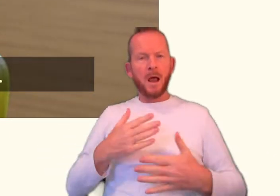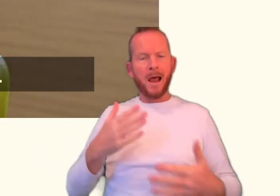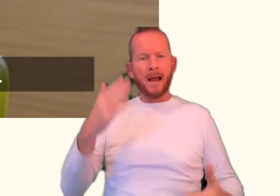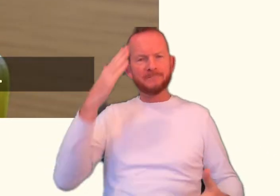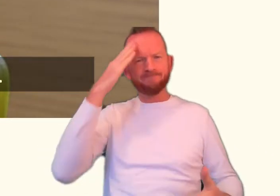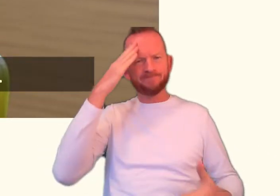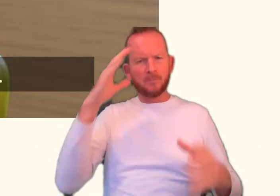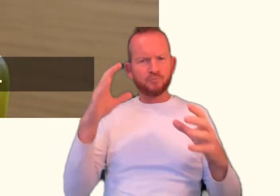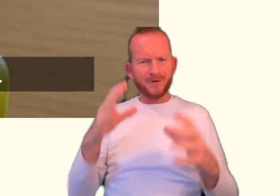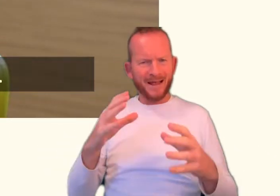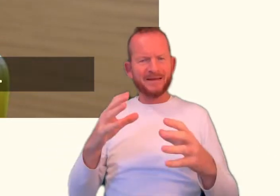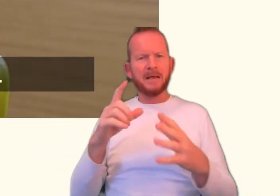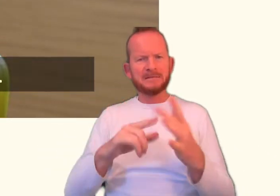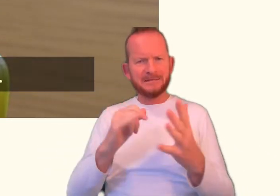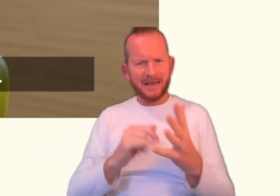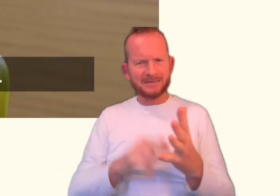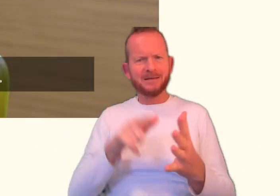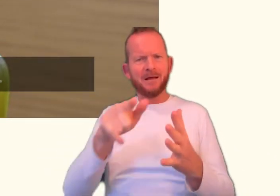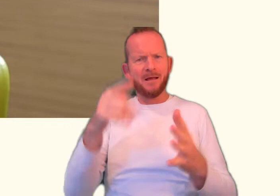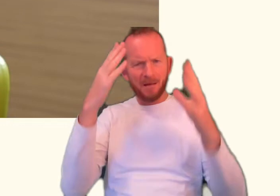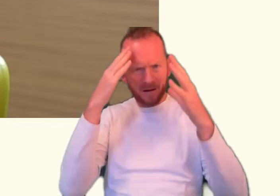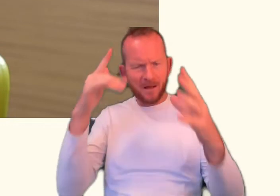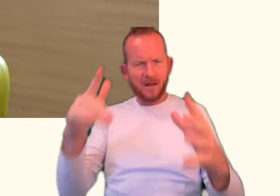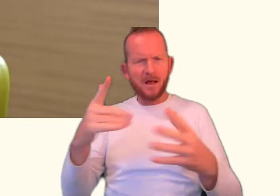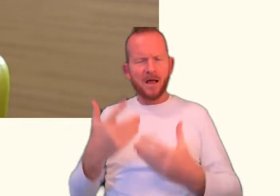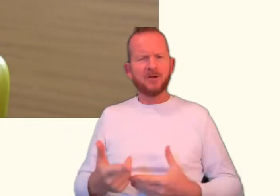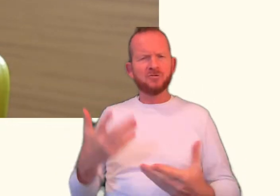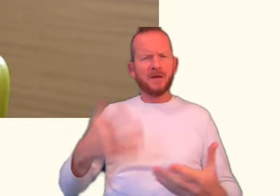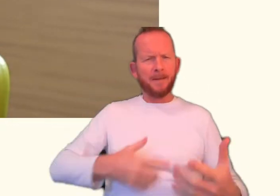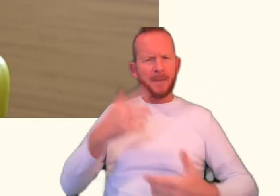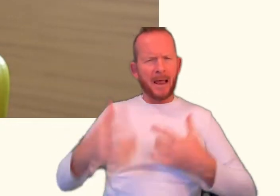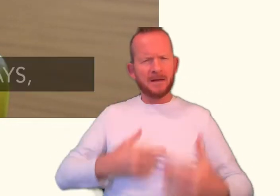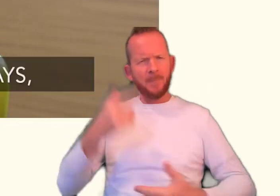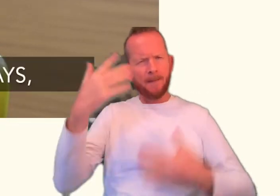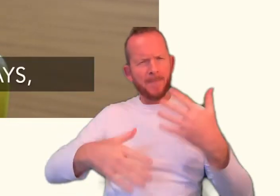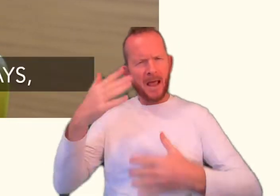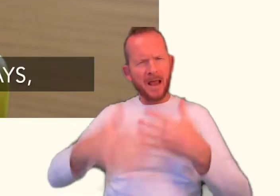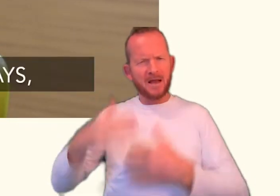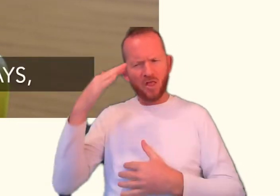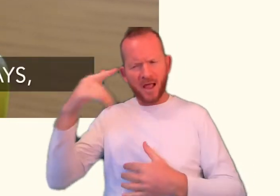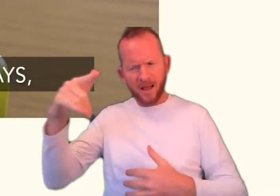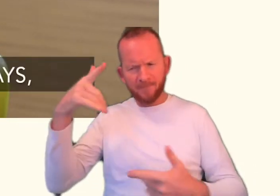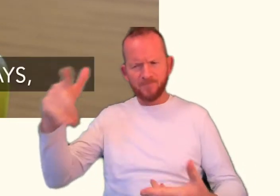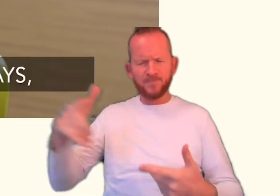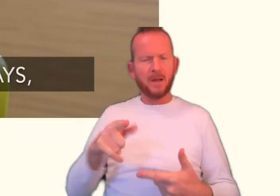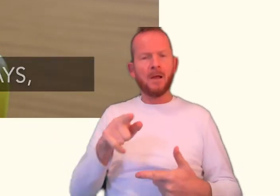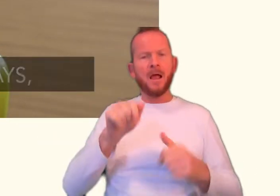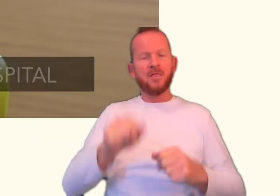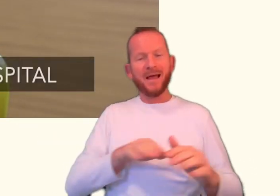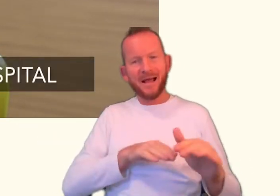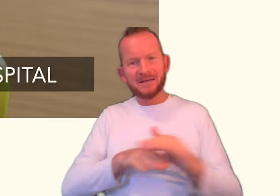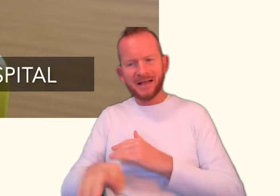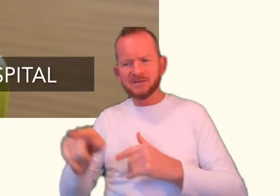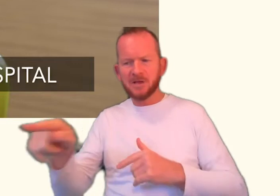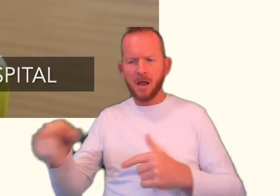a Plymouth cyst at that time because she was complaining about pain and everything. So they were sending her to like get